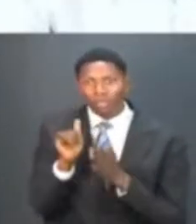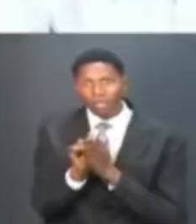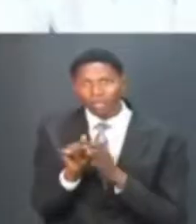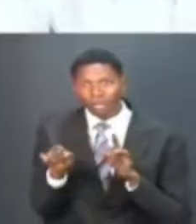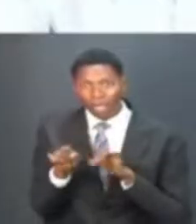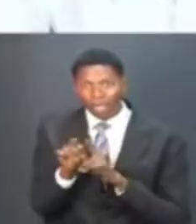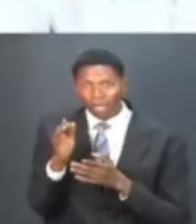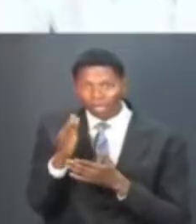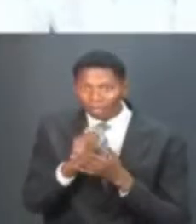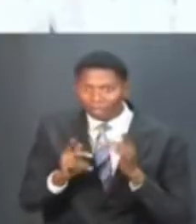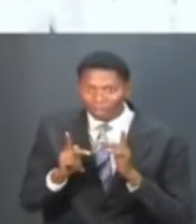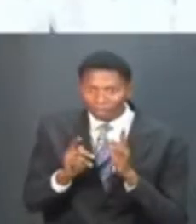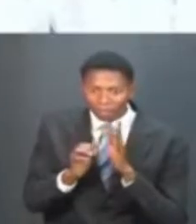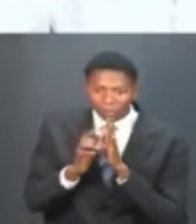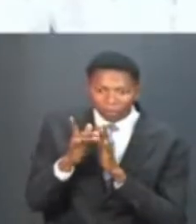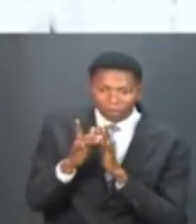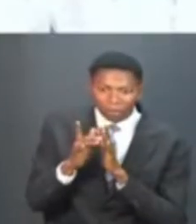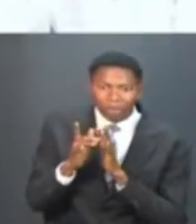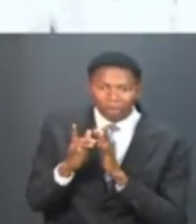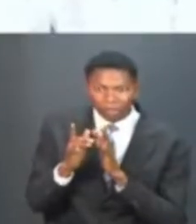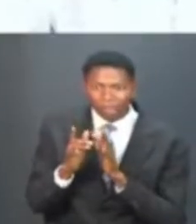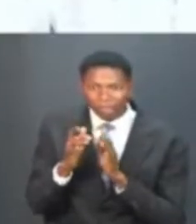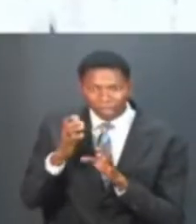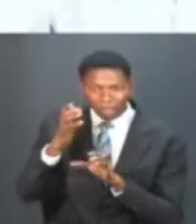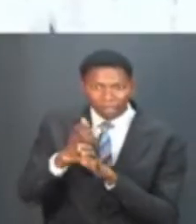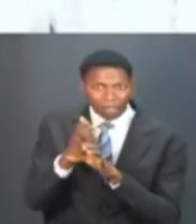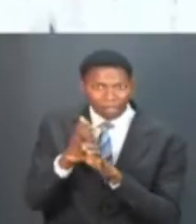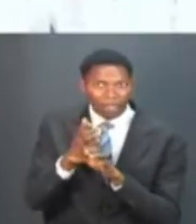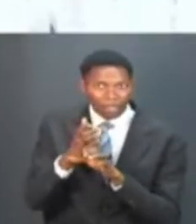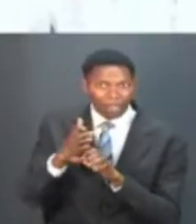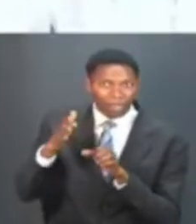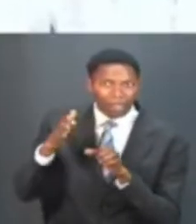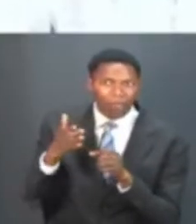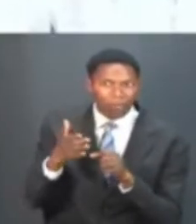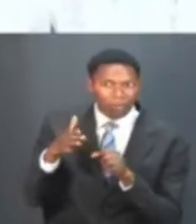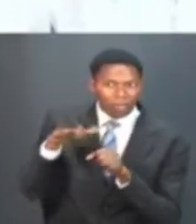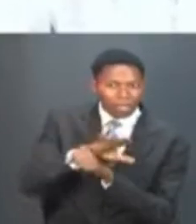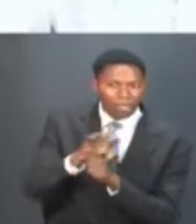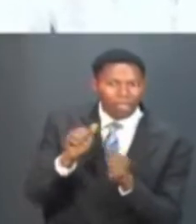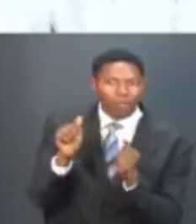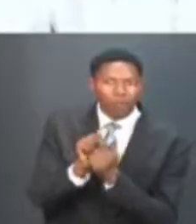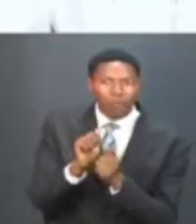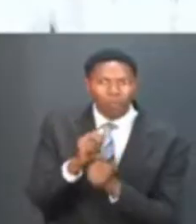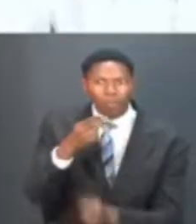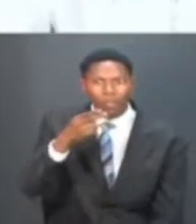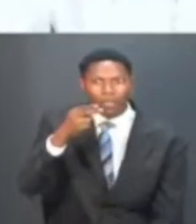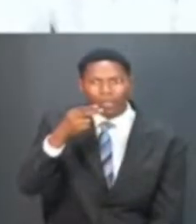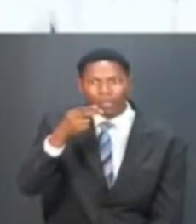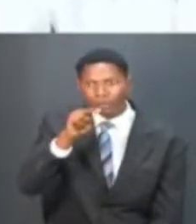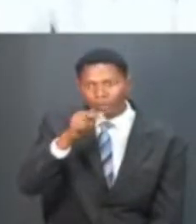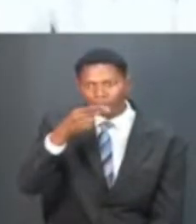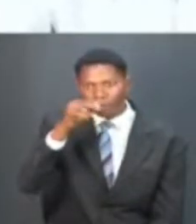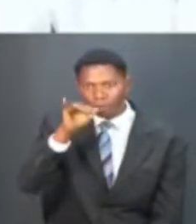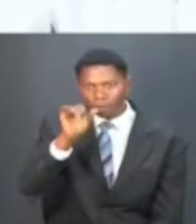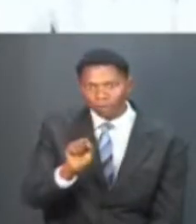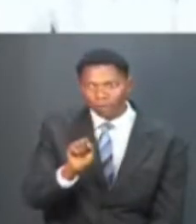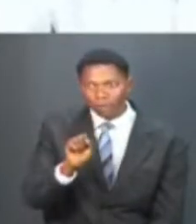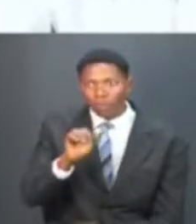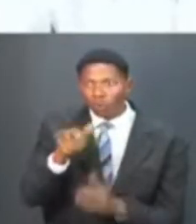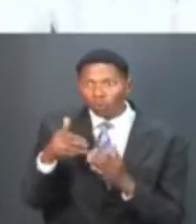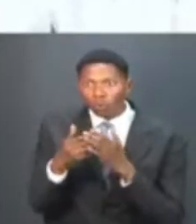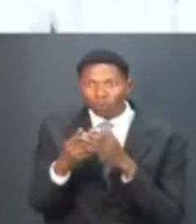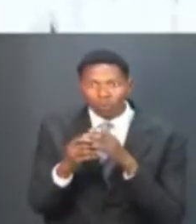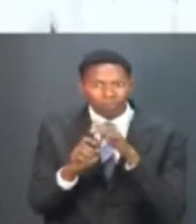some cancer care is actually covered by the health insurance, the screening that would actually reduce